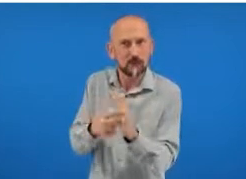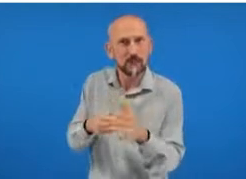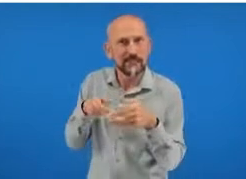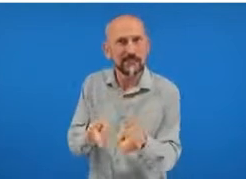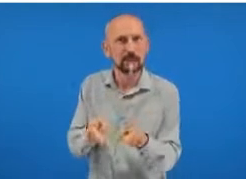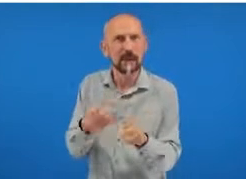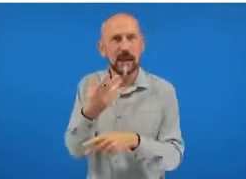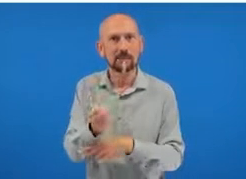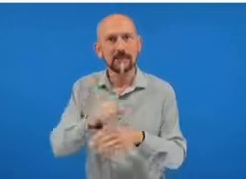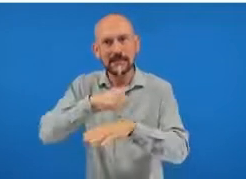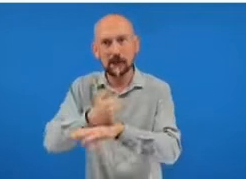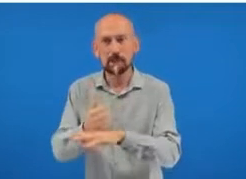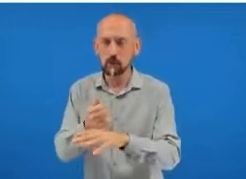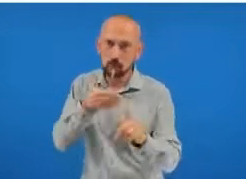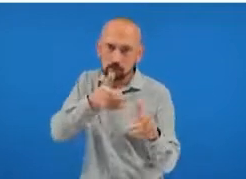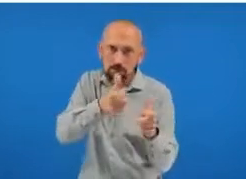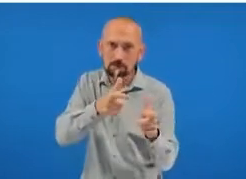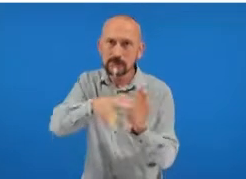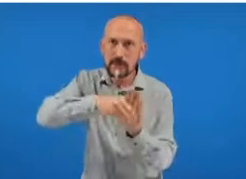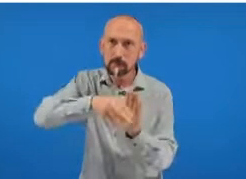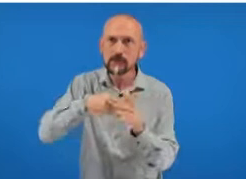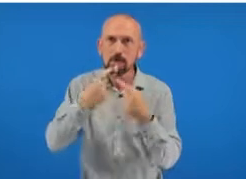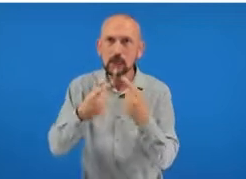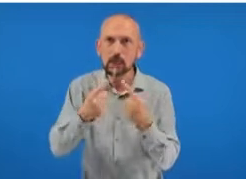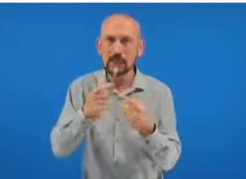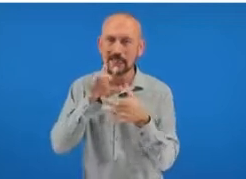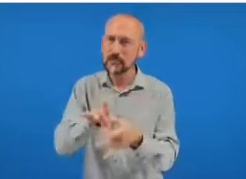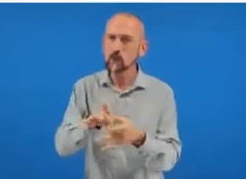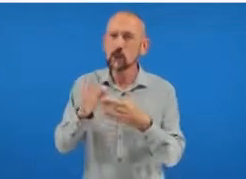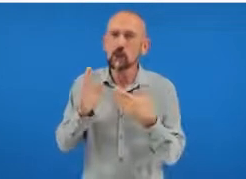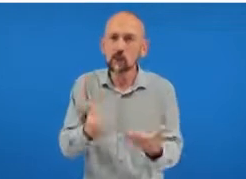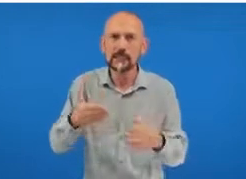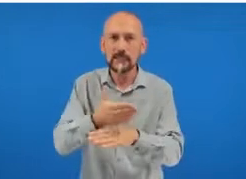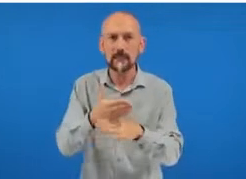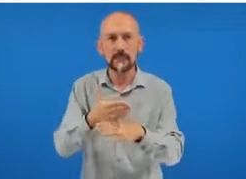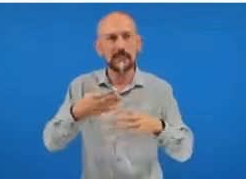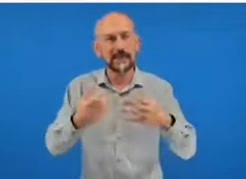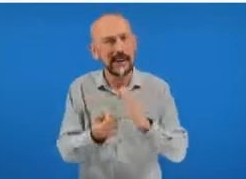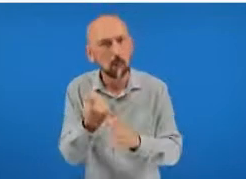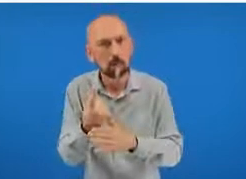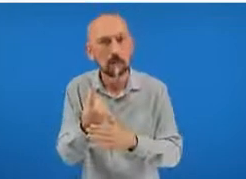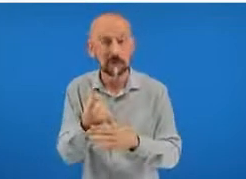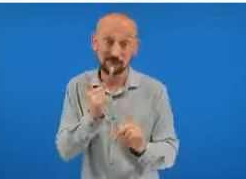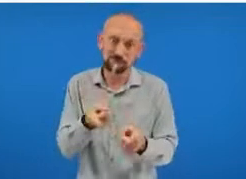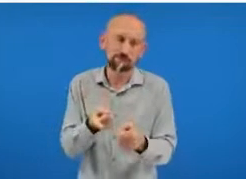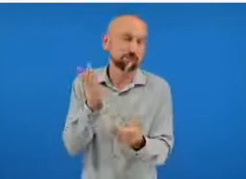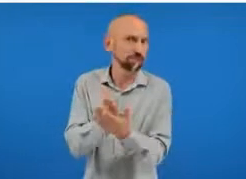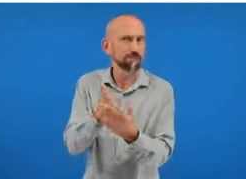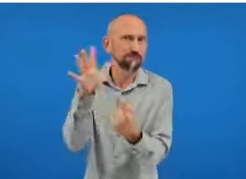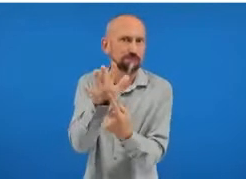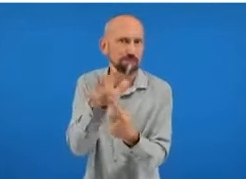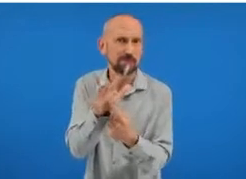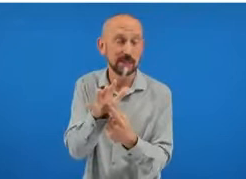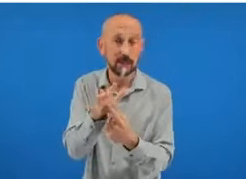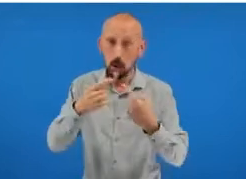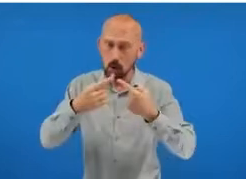and outcomes. I really cannot stress how helpful this is. We've really striven to make the most of what this system